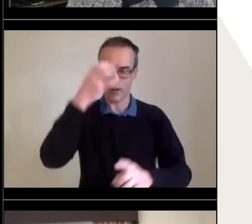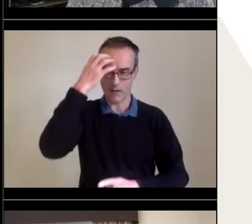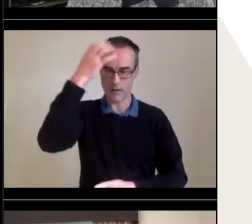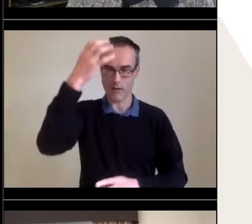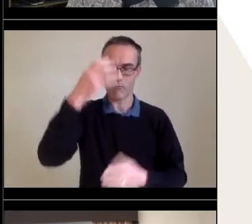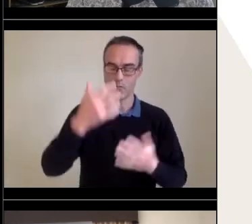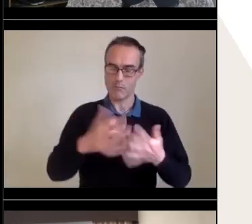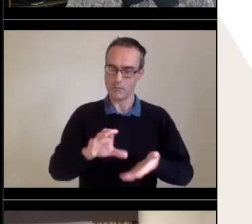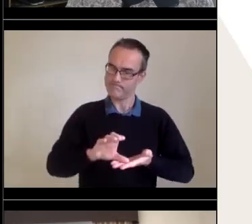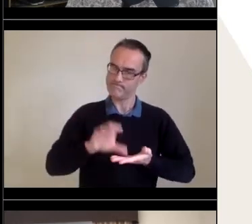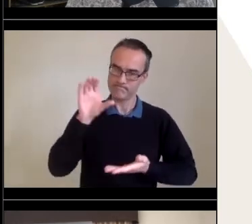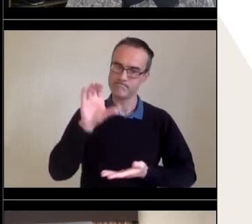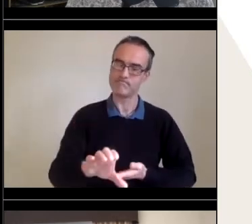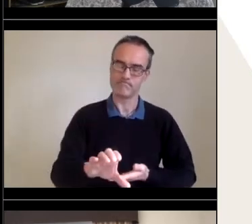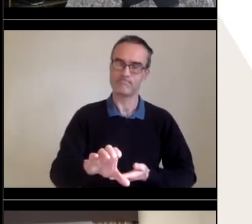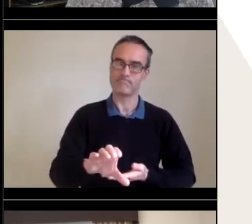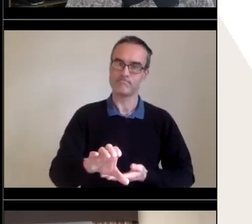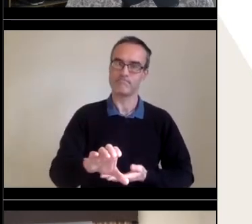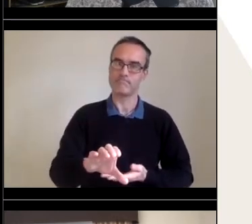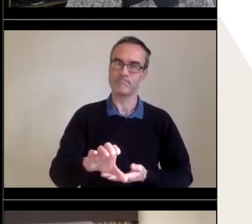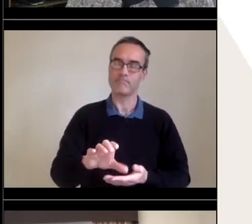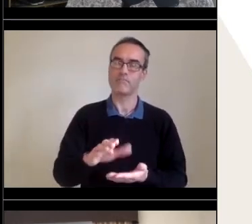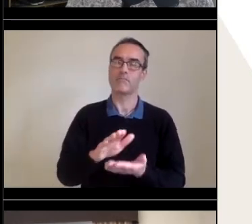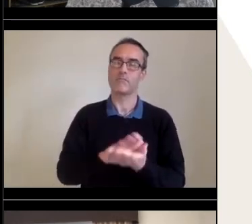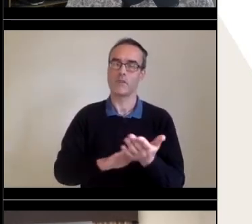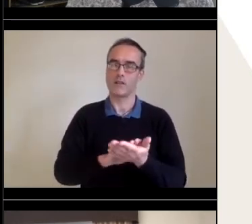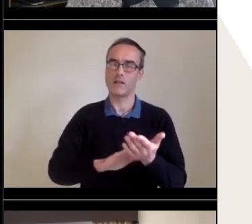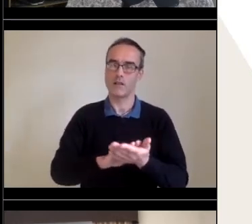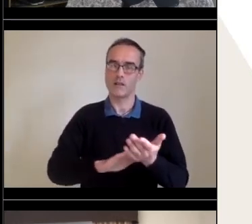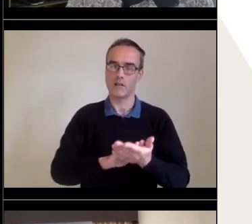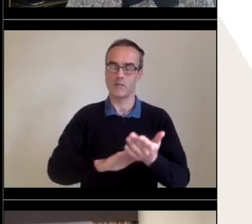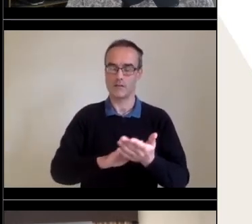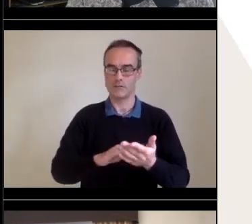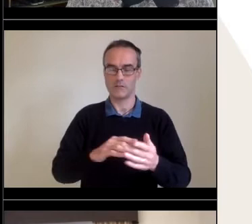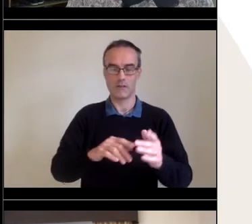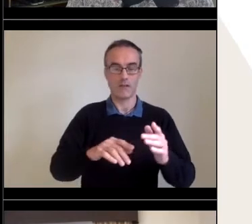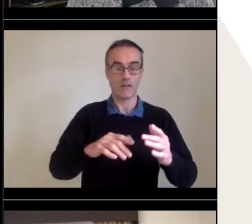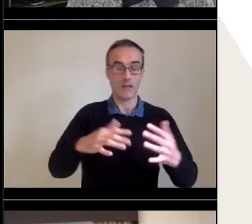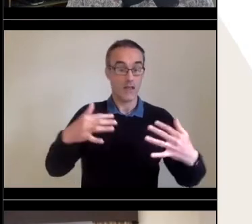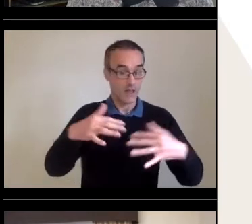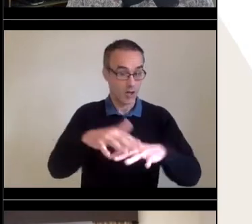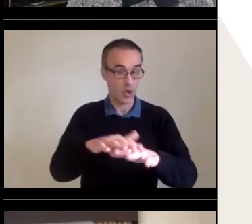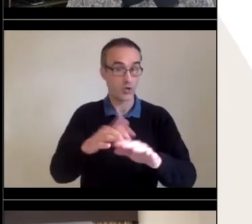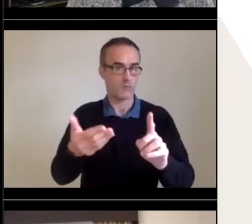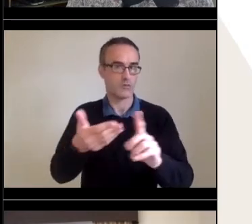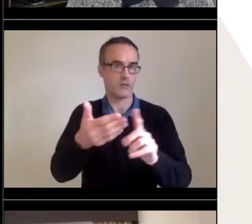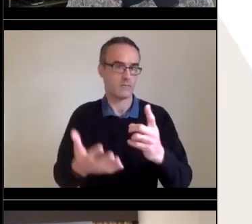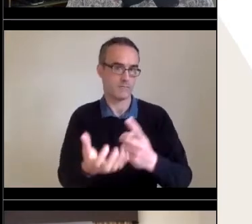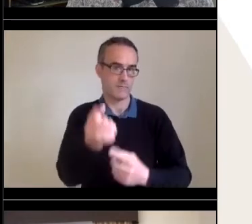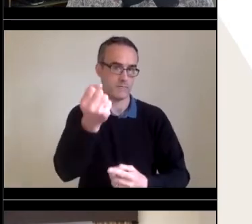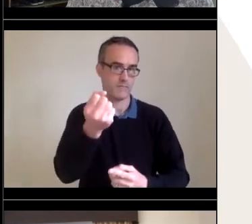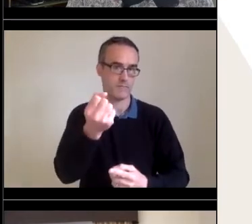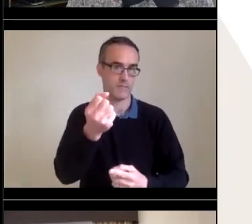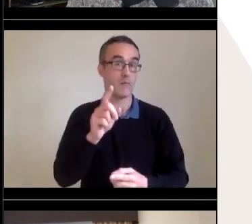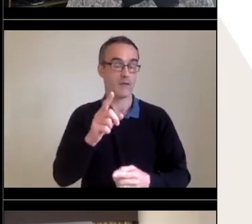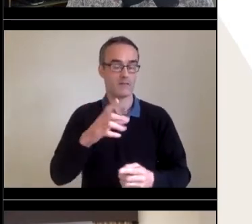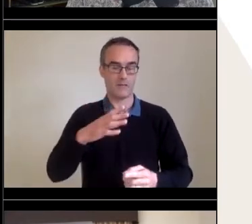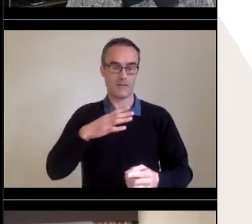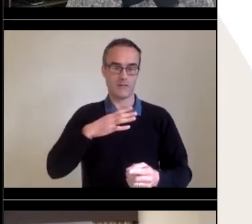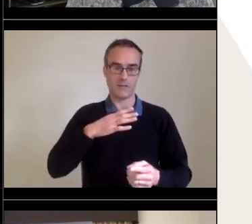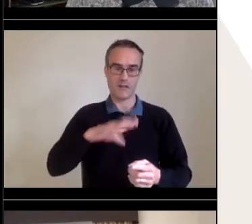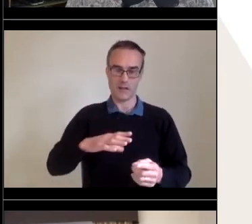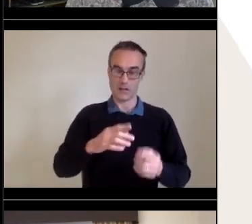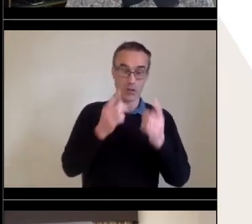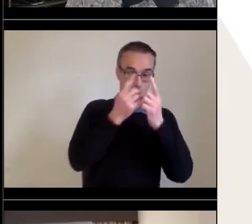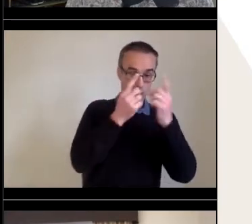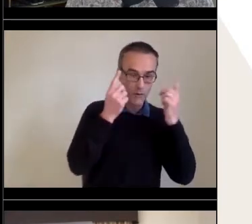table to deliver on equality, diversity and inclusion objectives. But of course, they need all of the ecosystems of our universities,